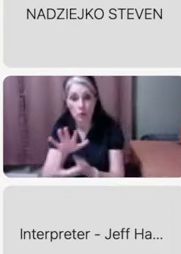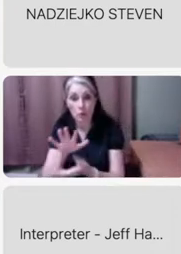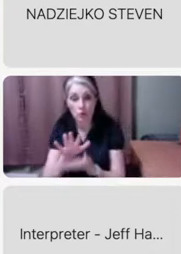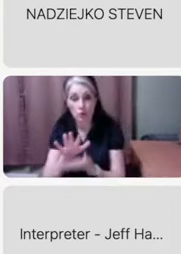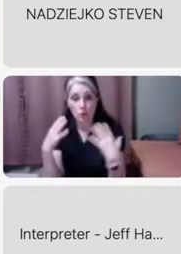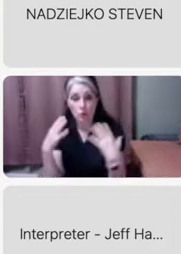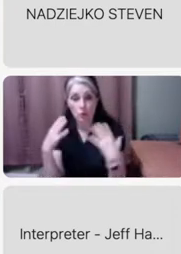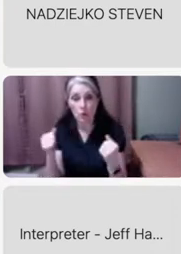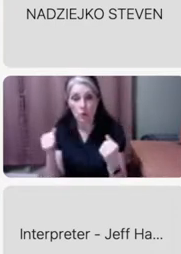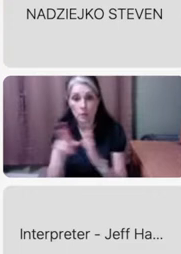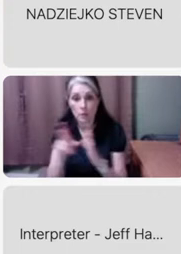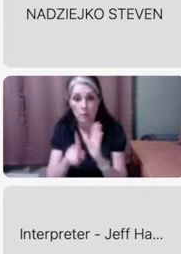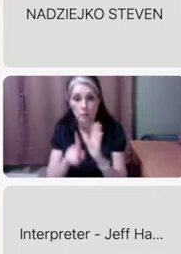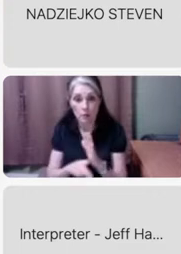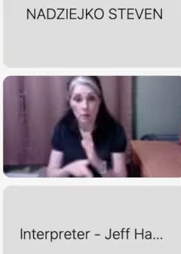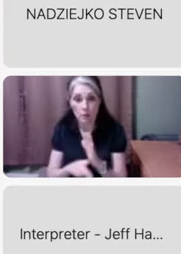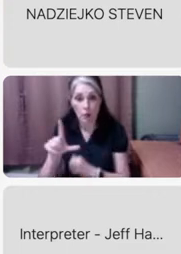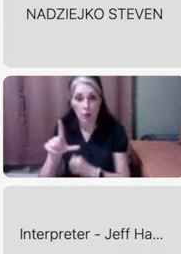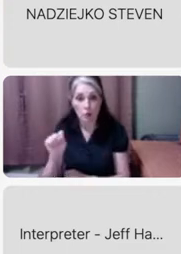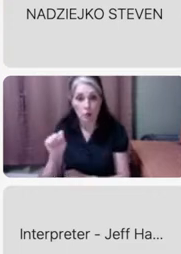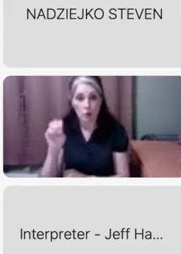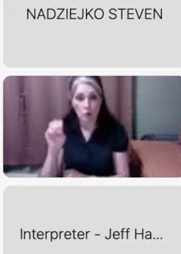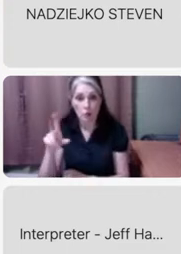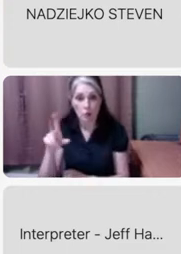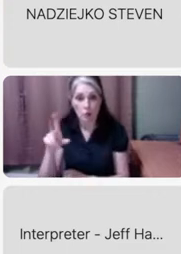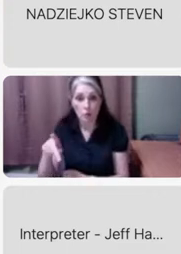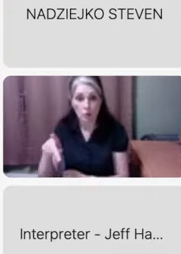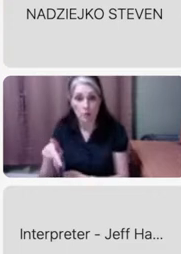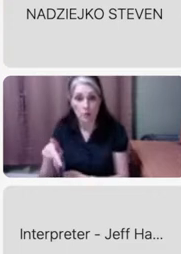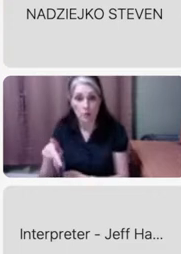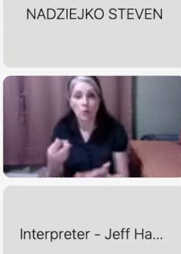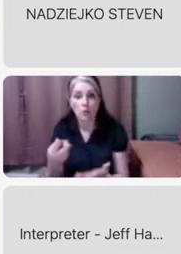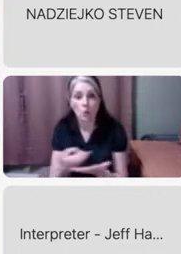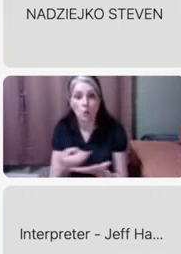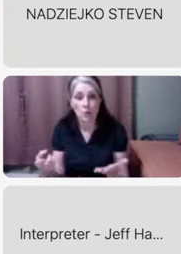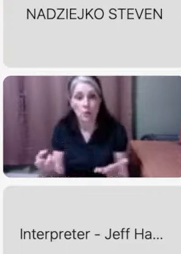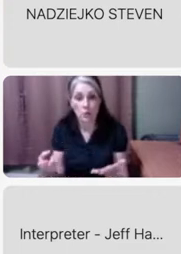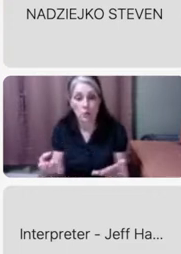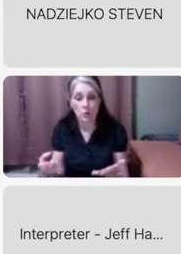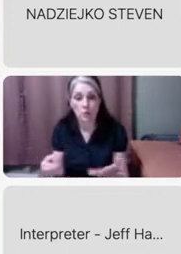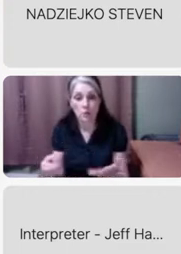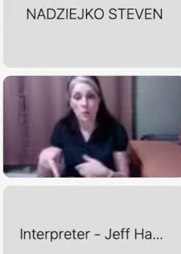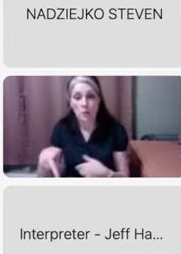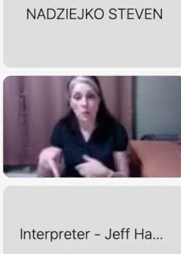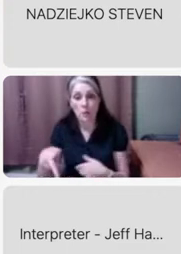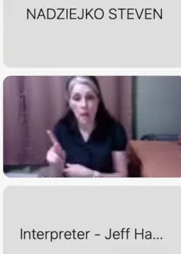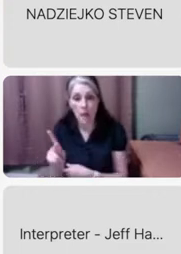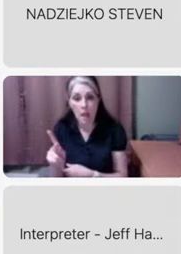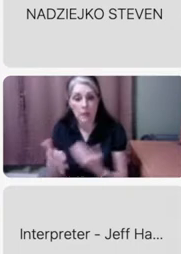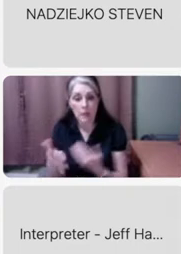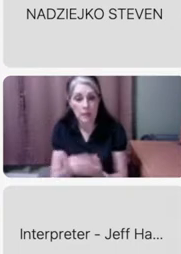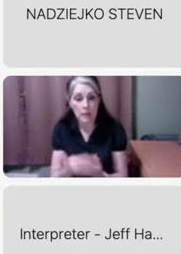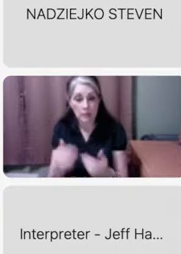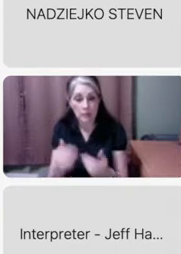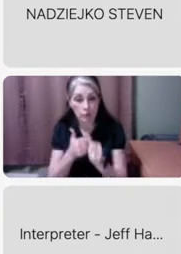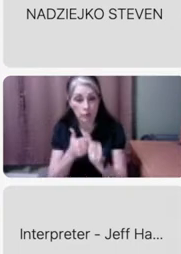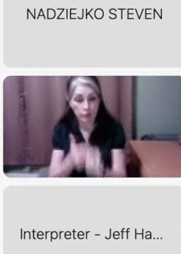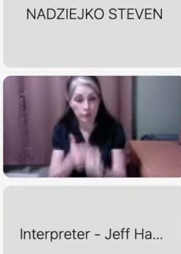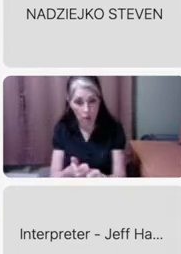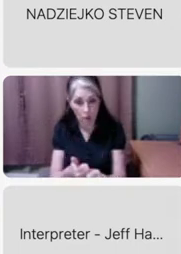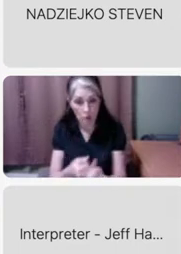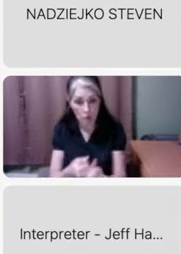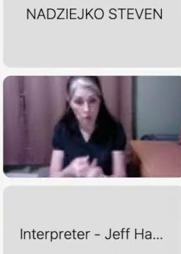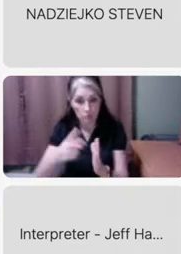wellness policy resource pack the local school wellness policy is an easier to follow document which includes details and